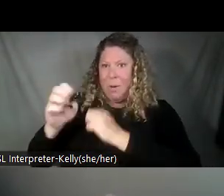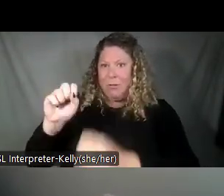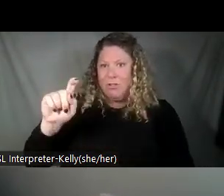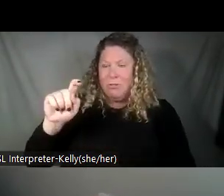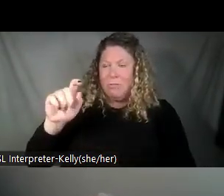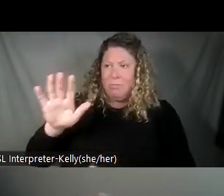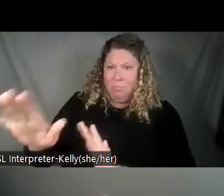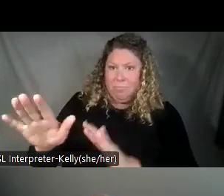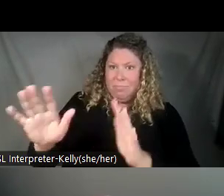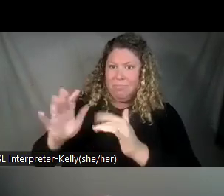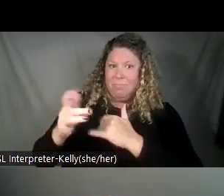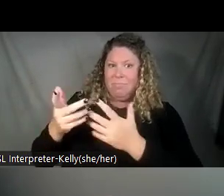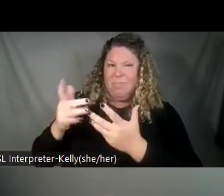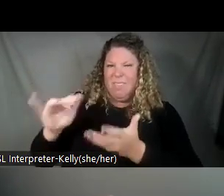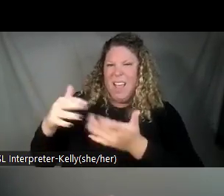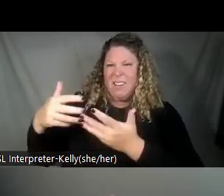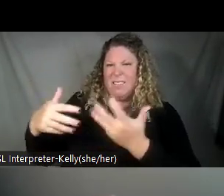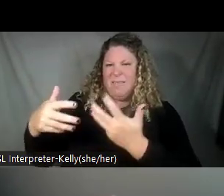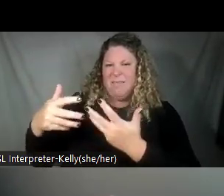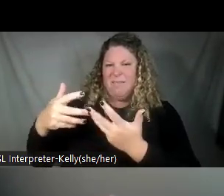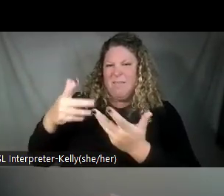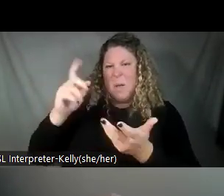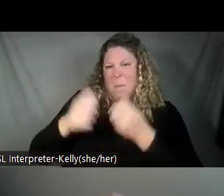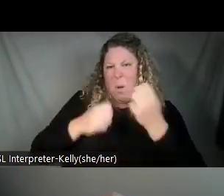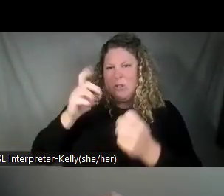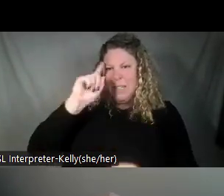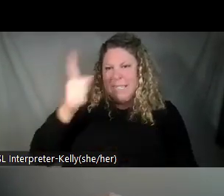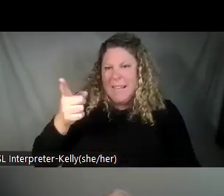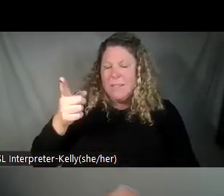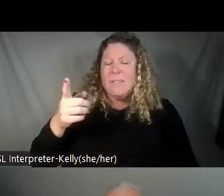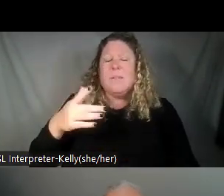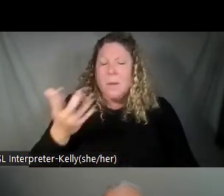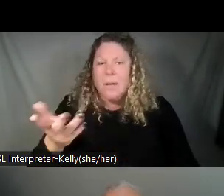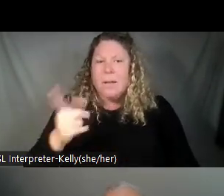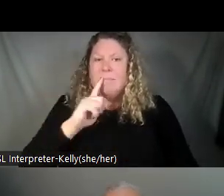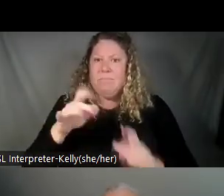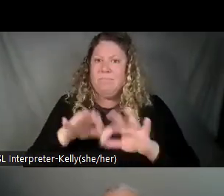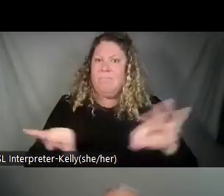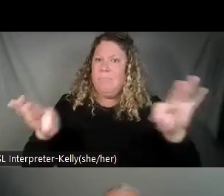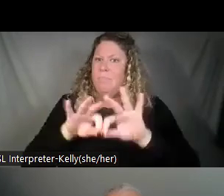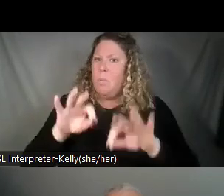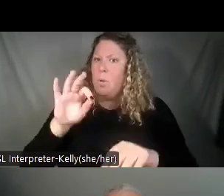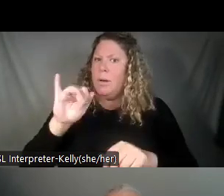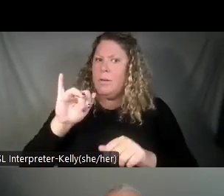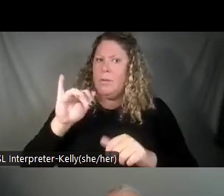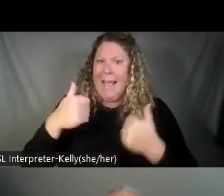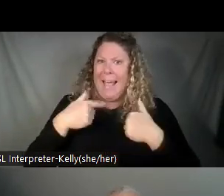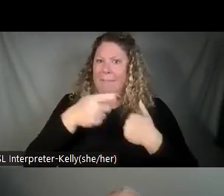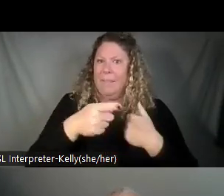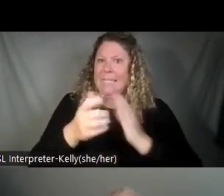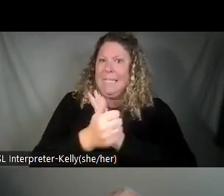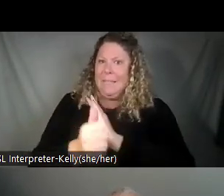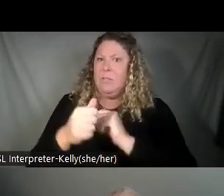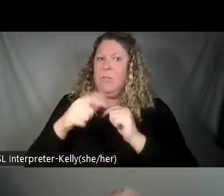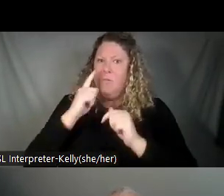kind of this quick breakdown of emotional intelligence, but is really critical on one of those agile teams.